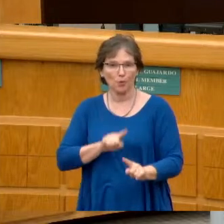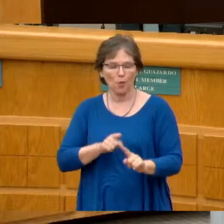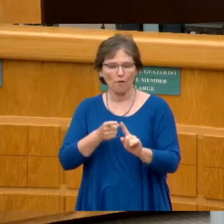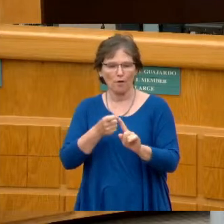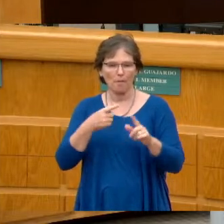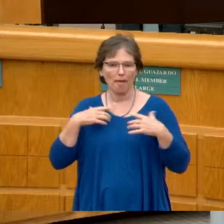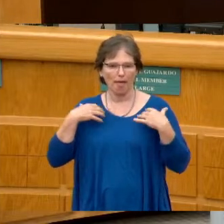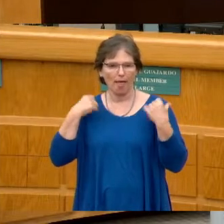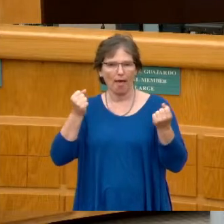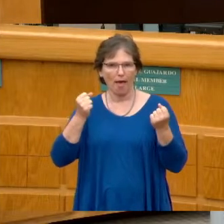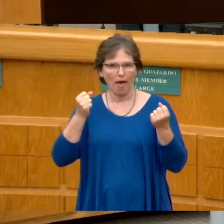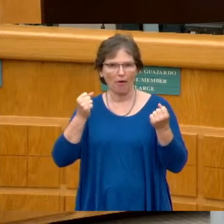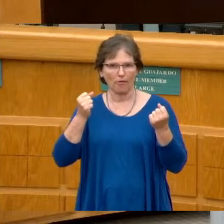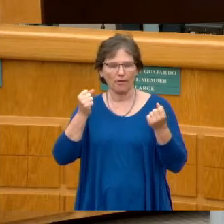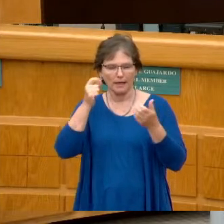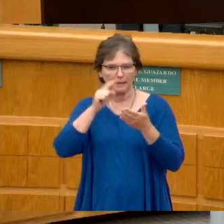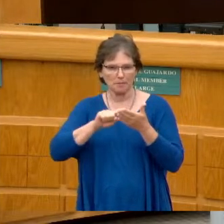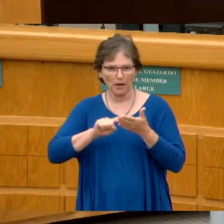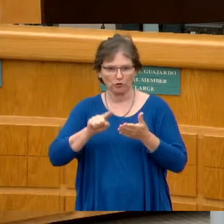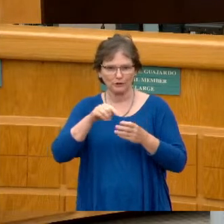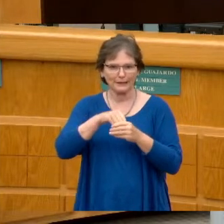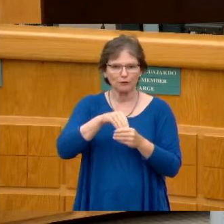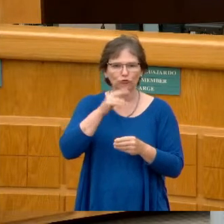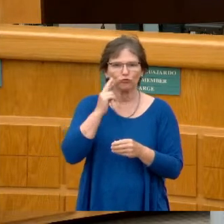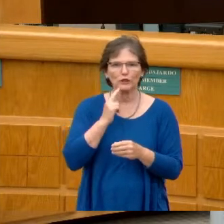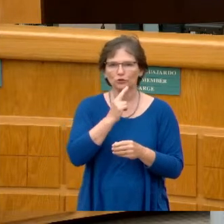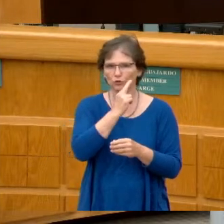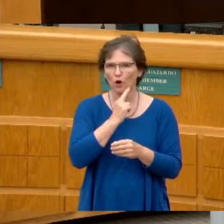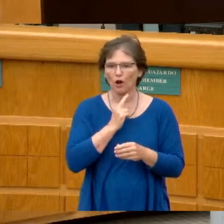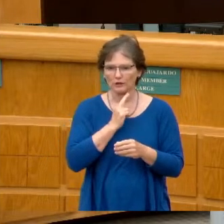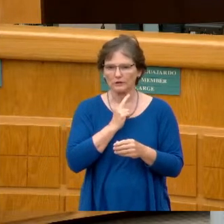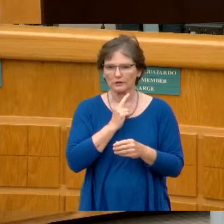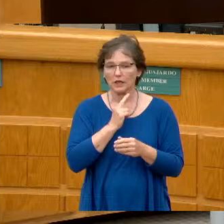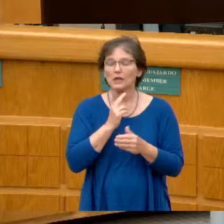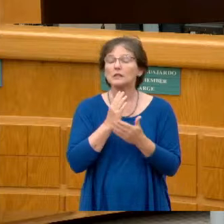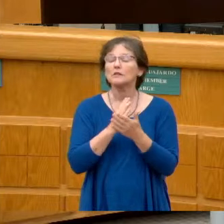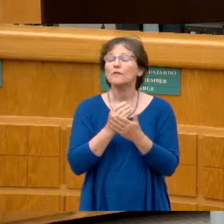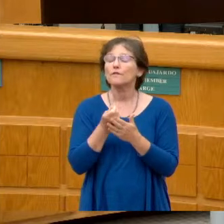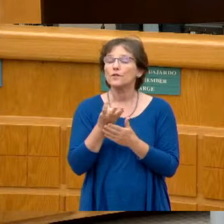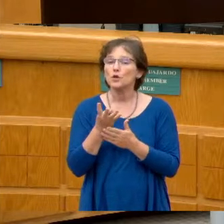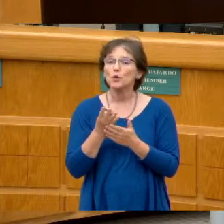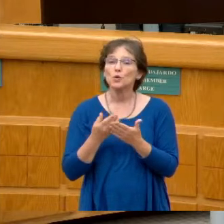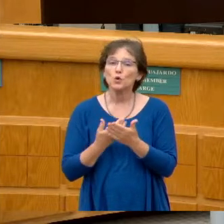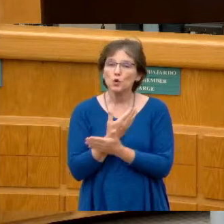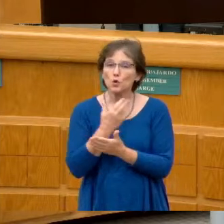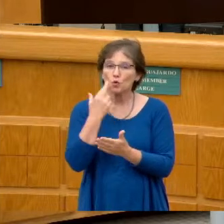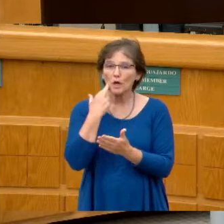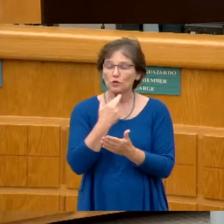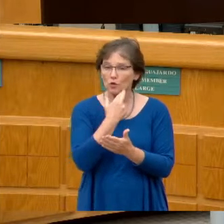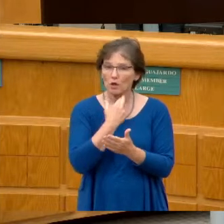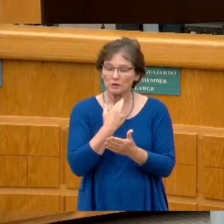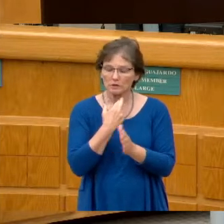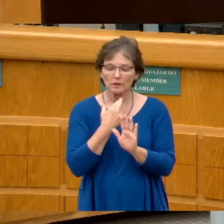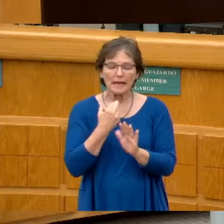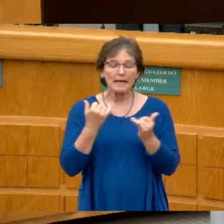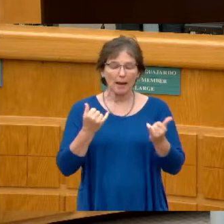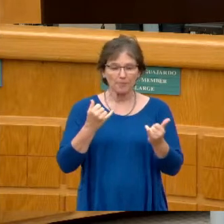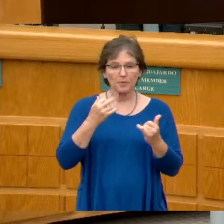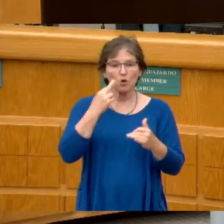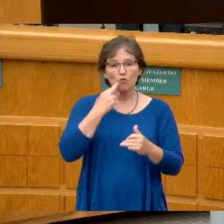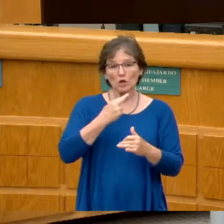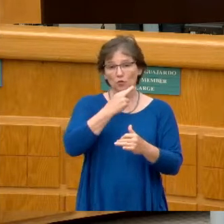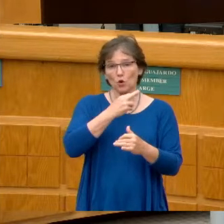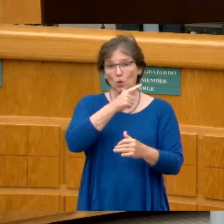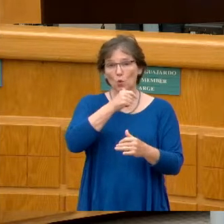ask for you to continue to be diligent in the protocols to keep us safe. But some of the